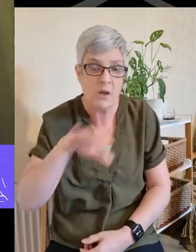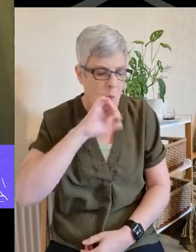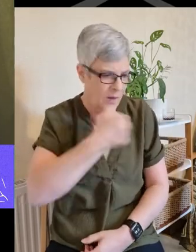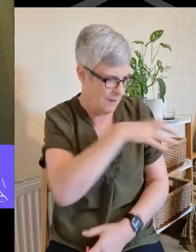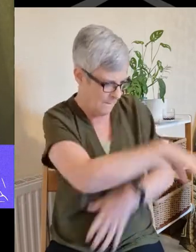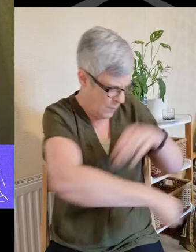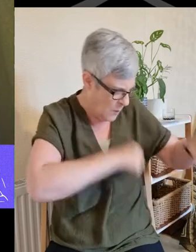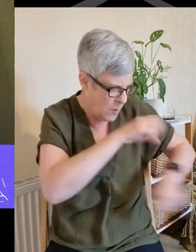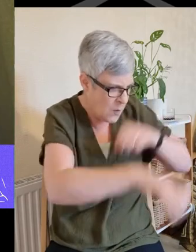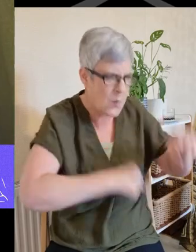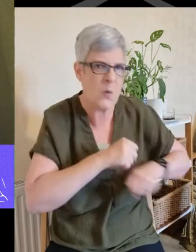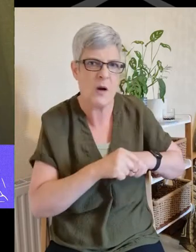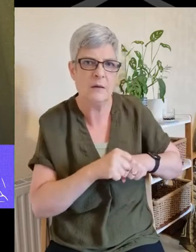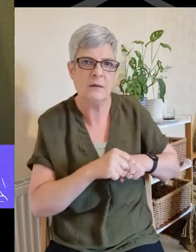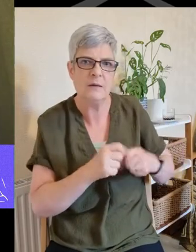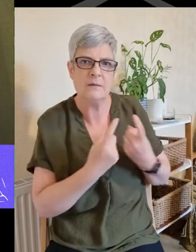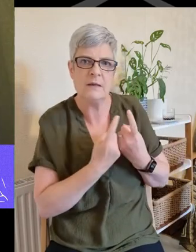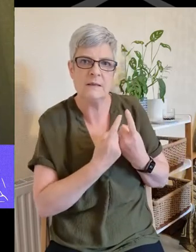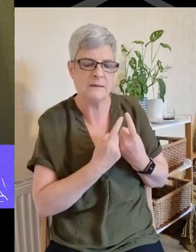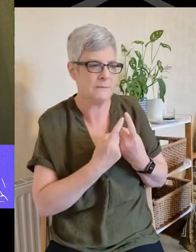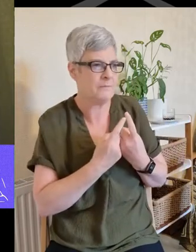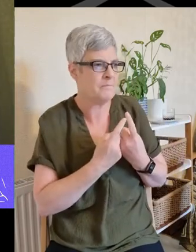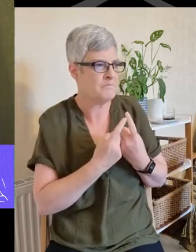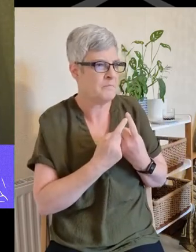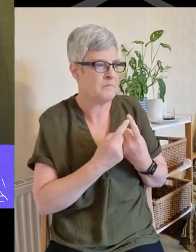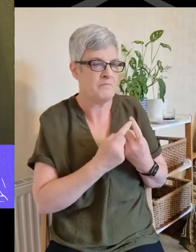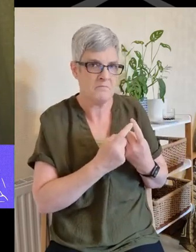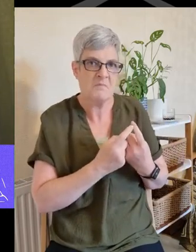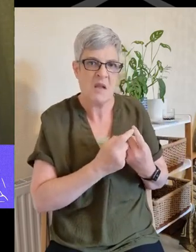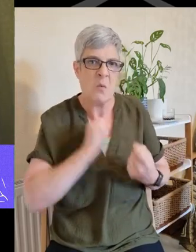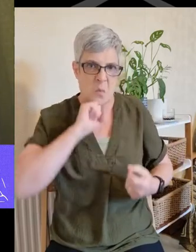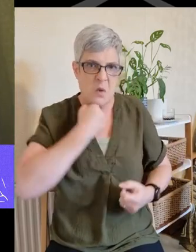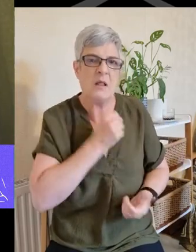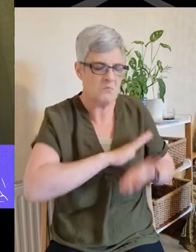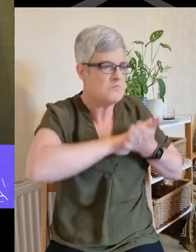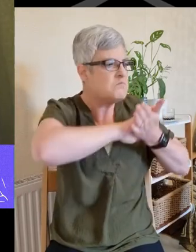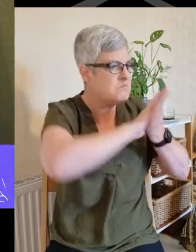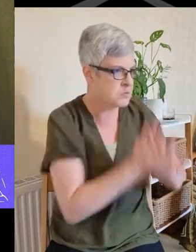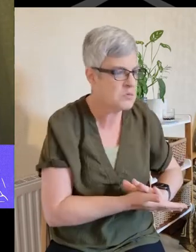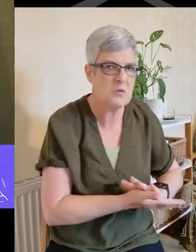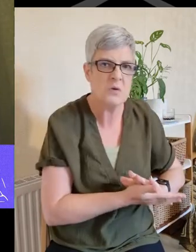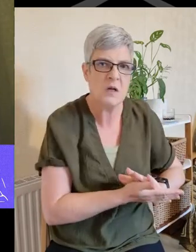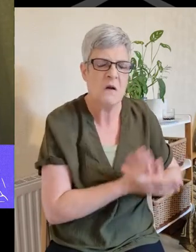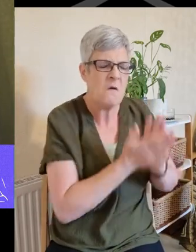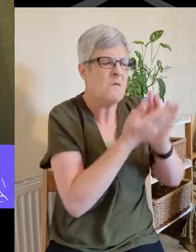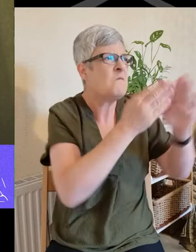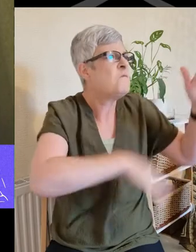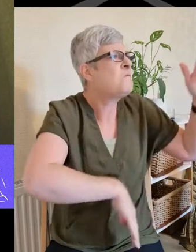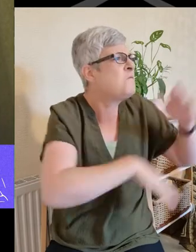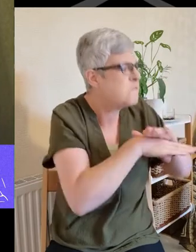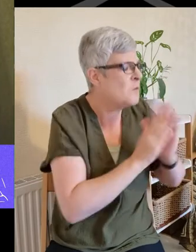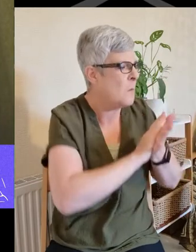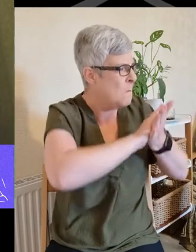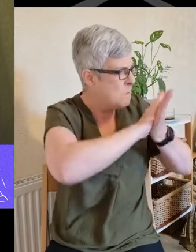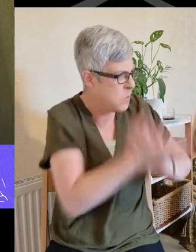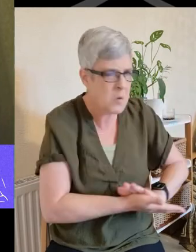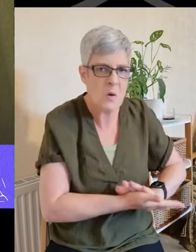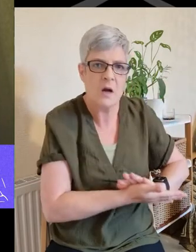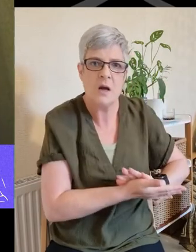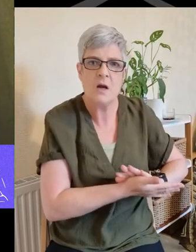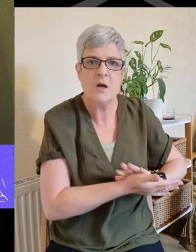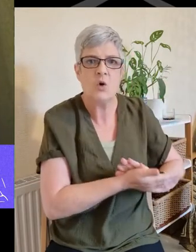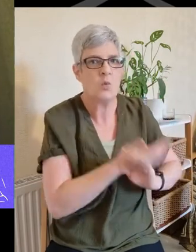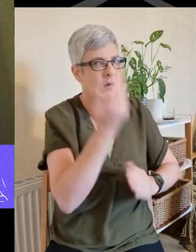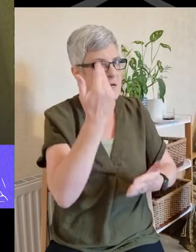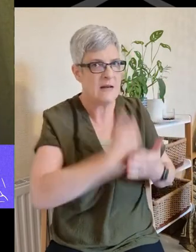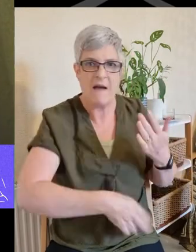you and plunder you. I will destroy you so completely that you will not be